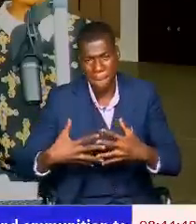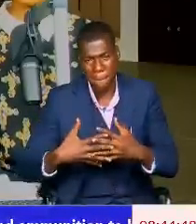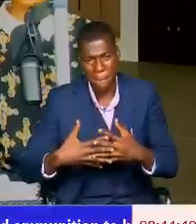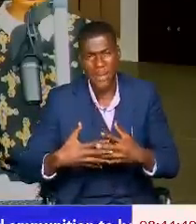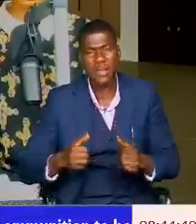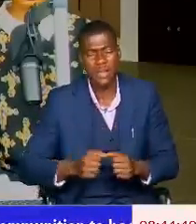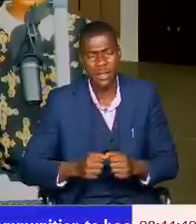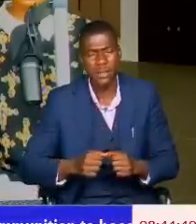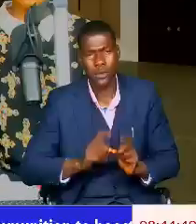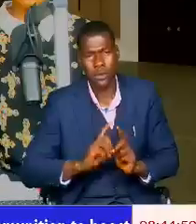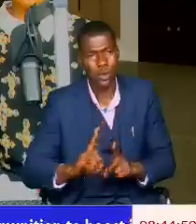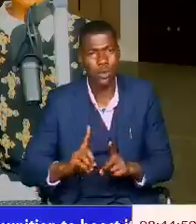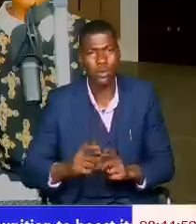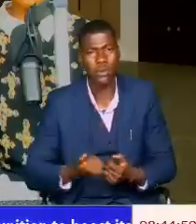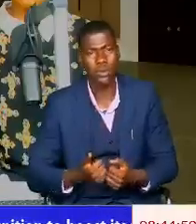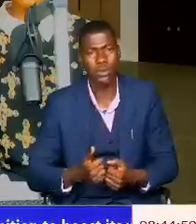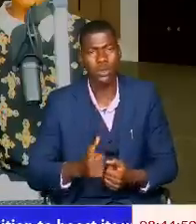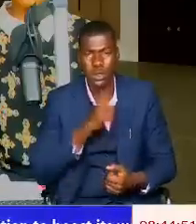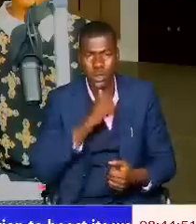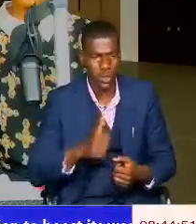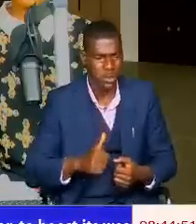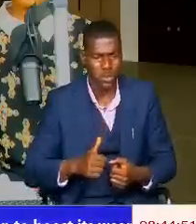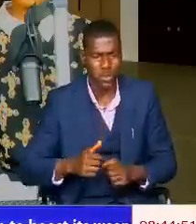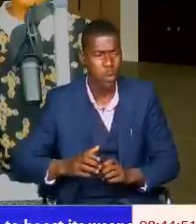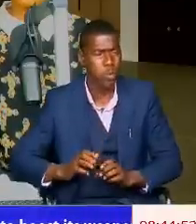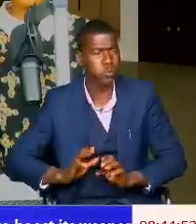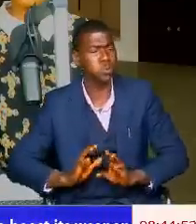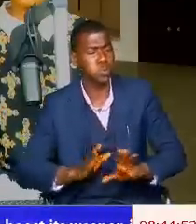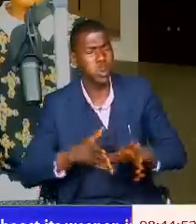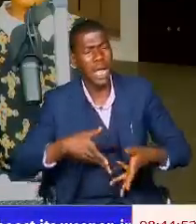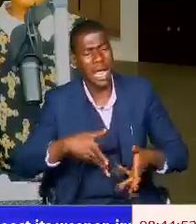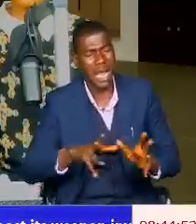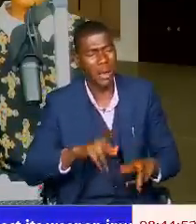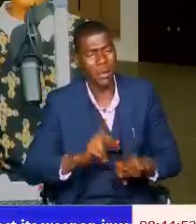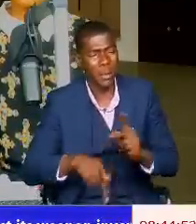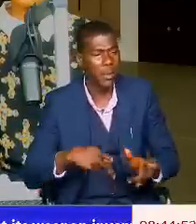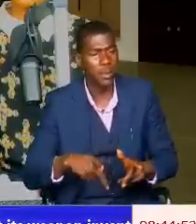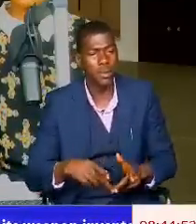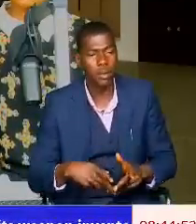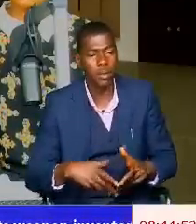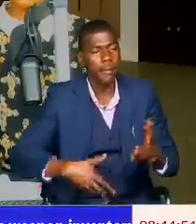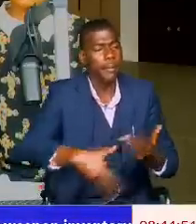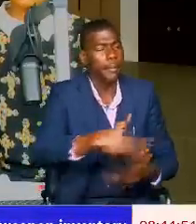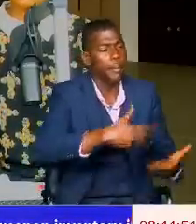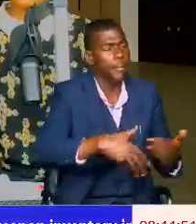control, rather than push a wounded lion into an innocent society.